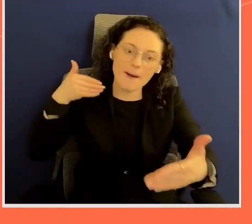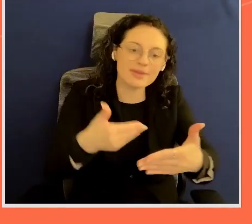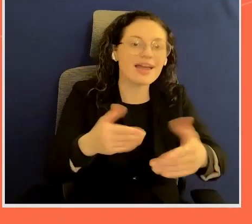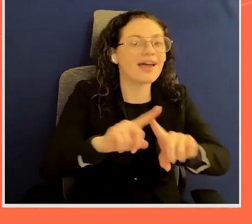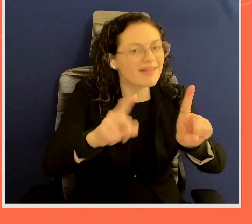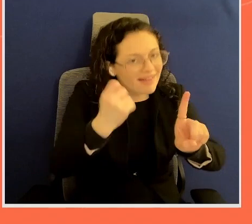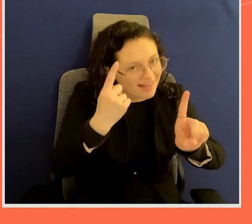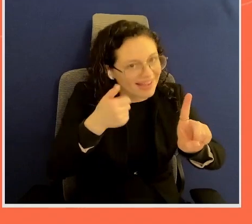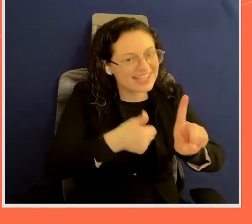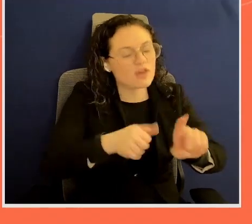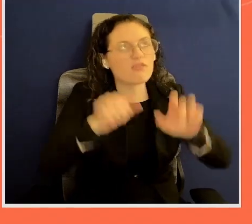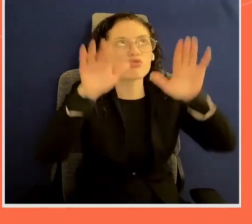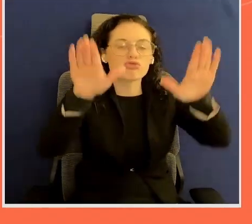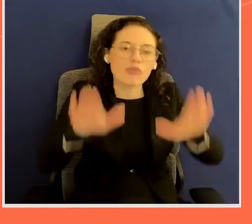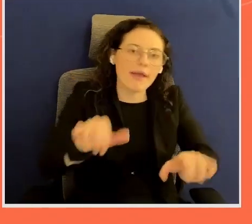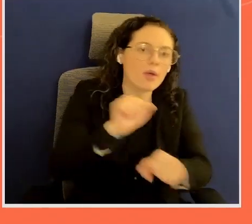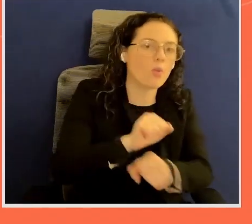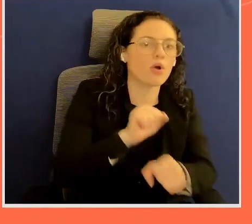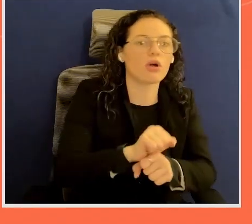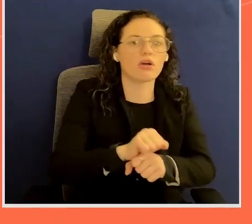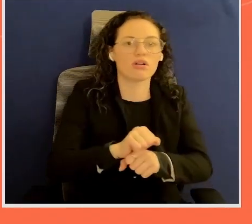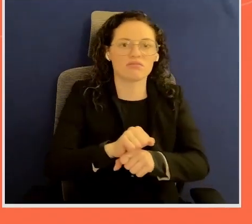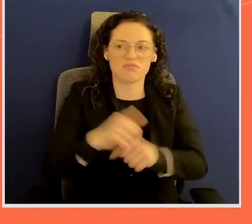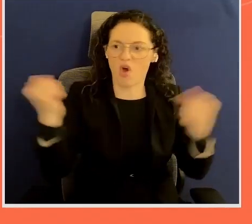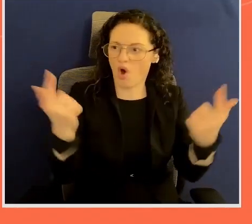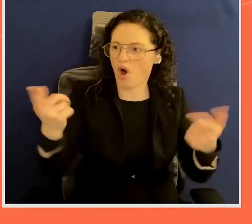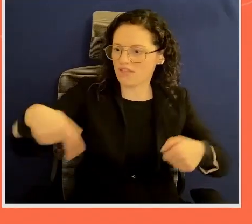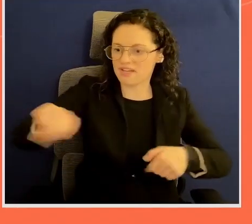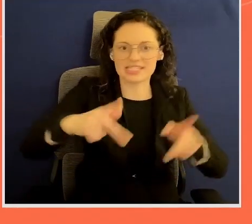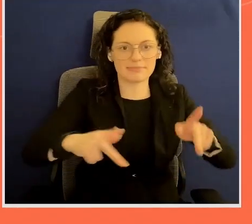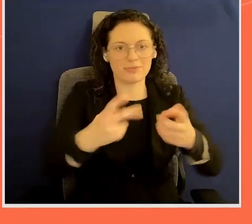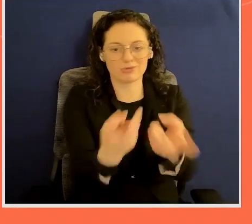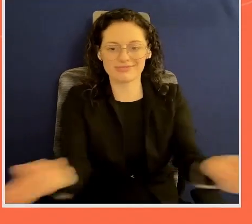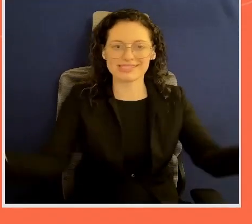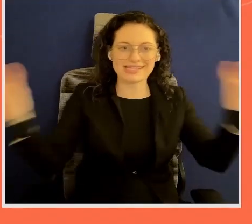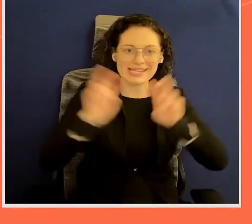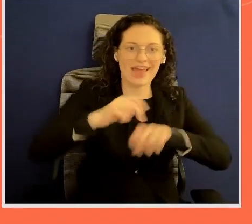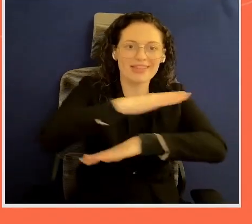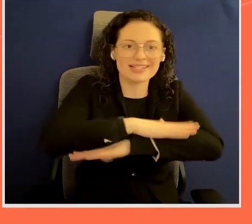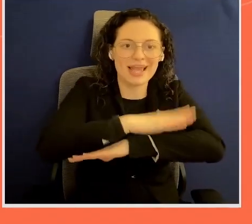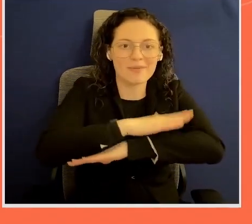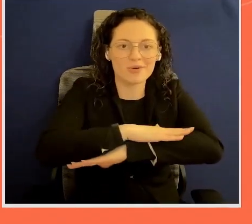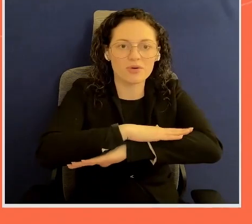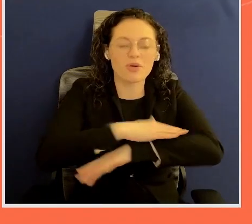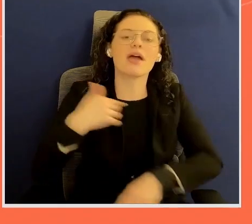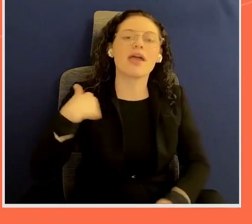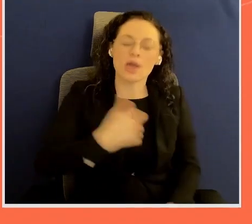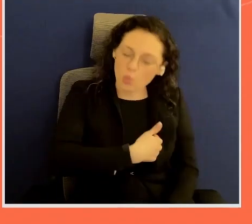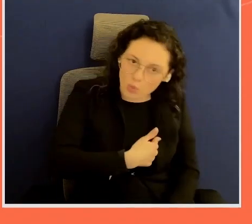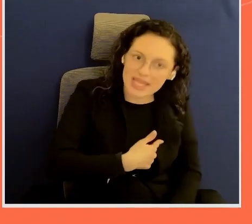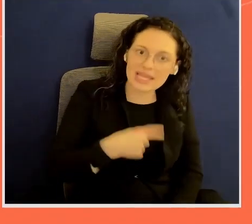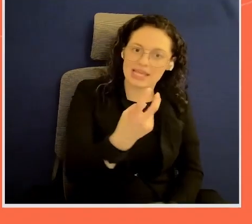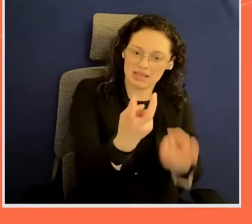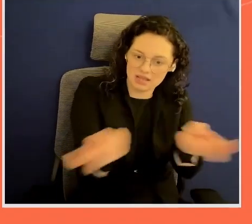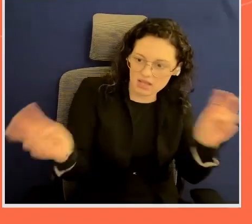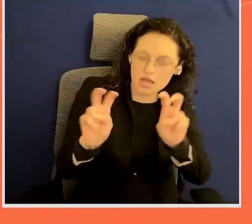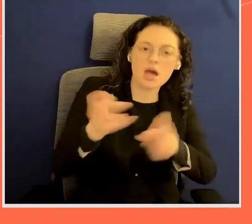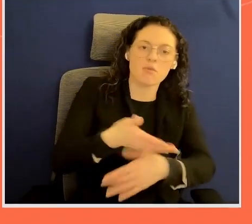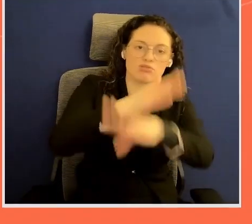to the table to do more, and helping, bringing the finance, bringing the technology, sharing it on a global